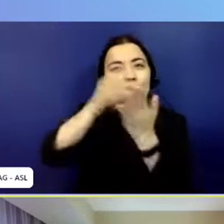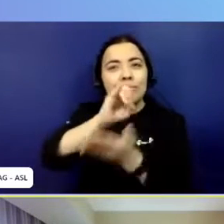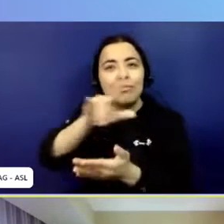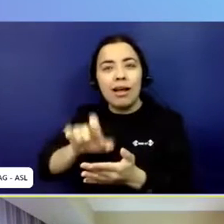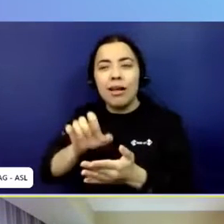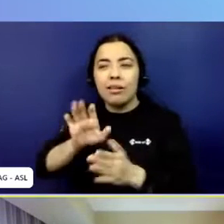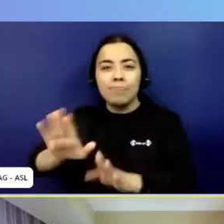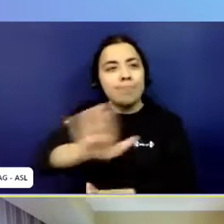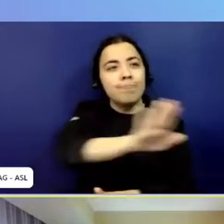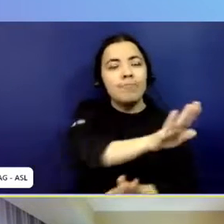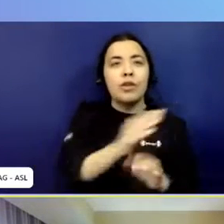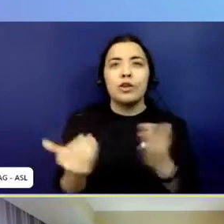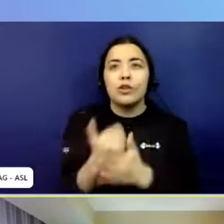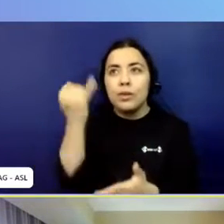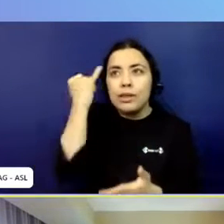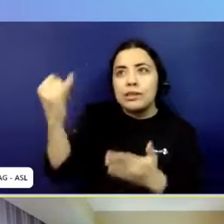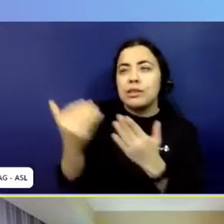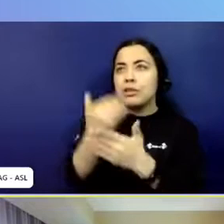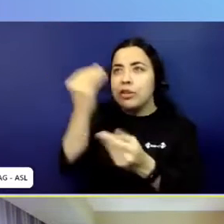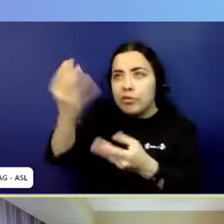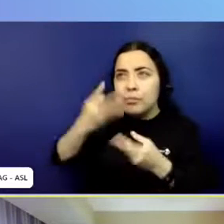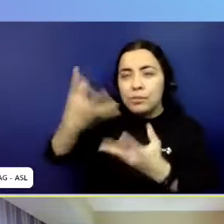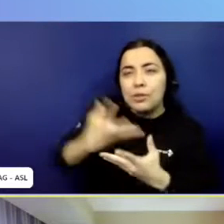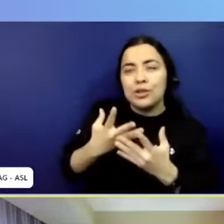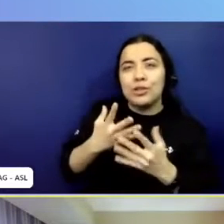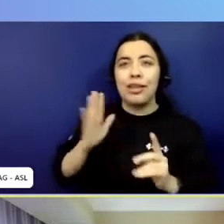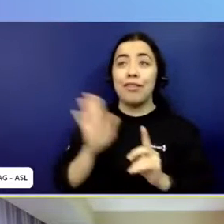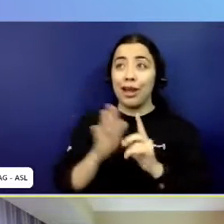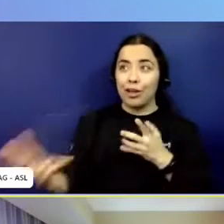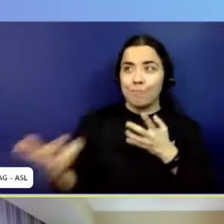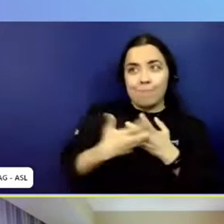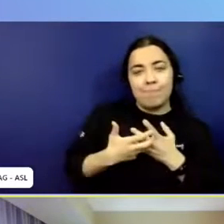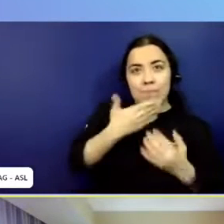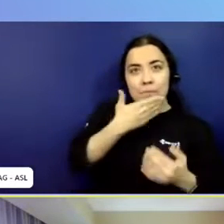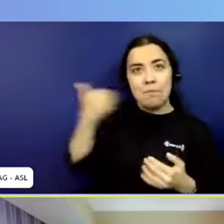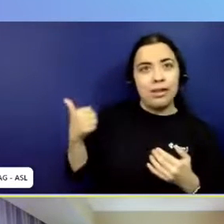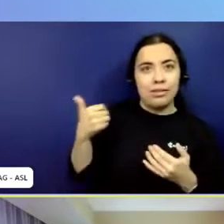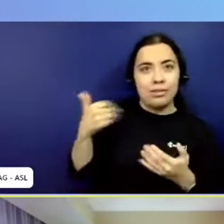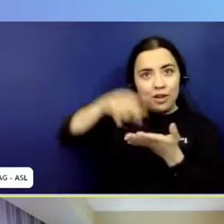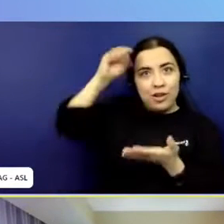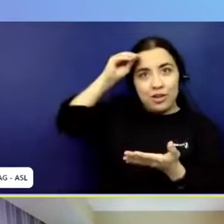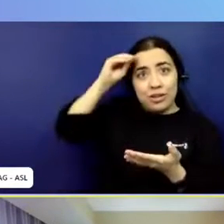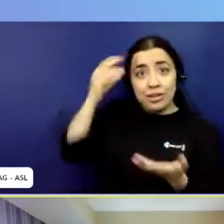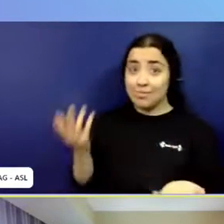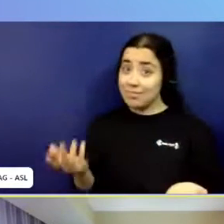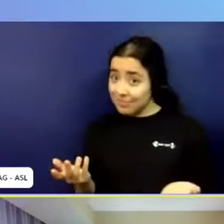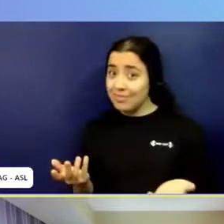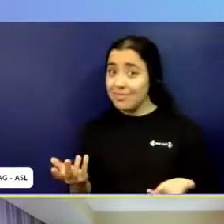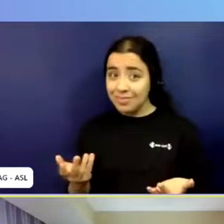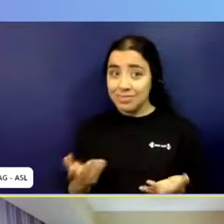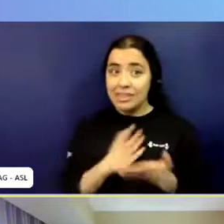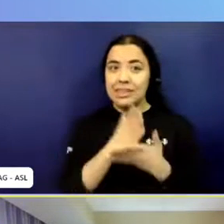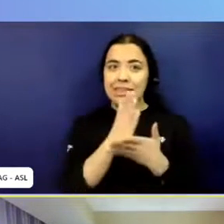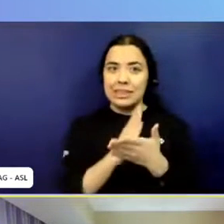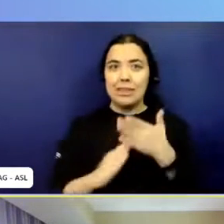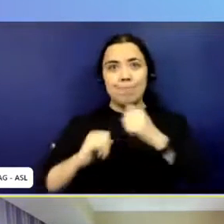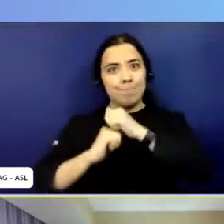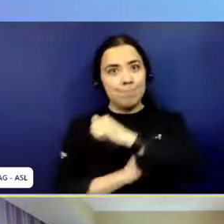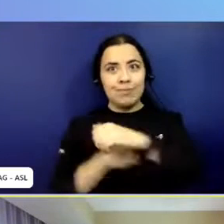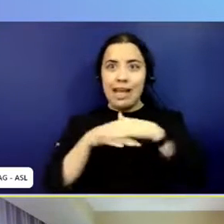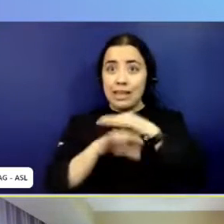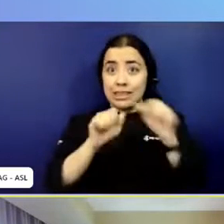to consume new ideas and information in the way that they learn best. And isn't that aligned with some of the fundamentals